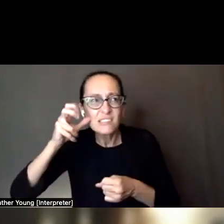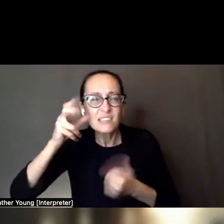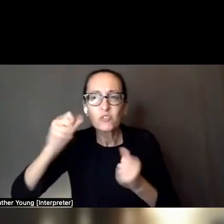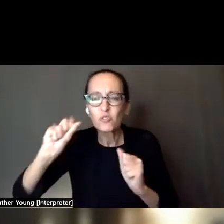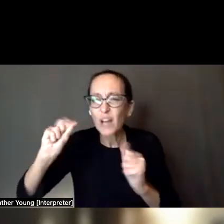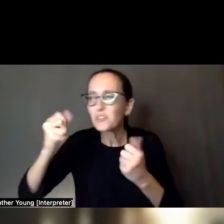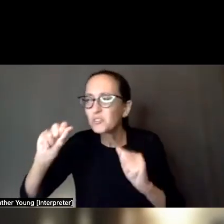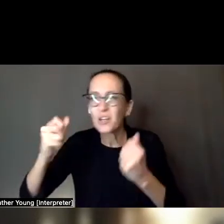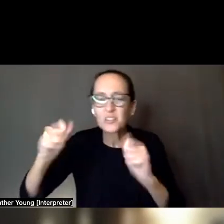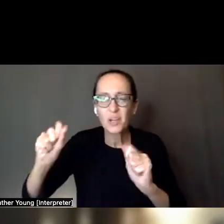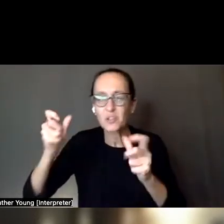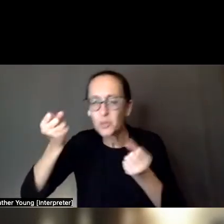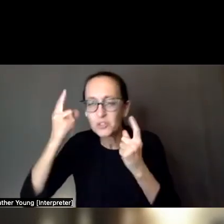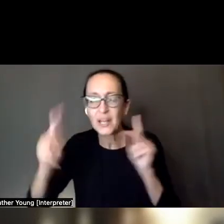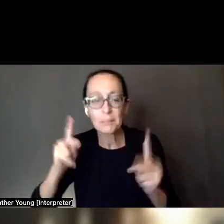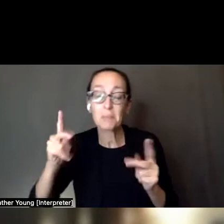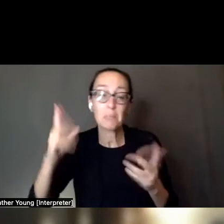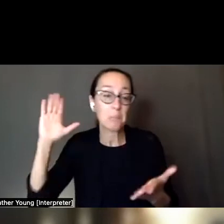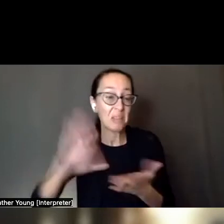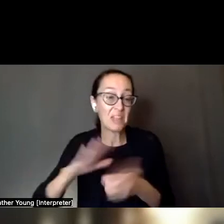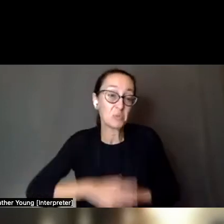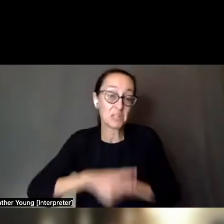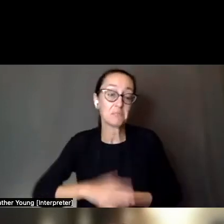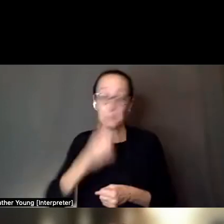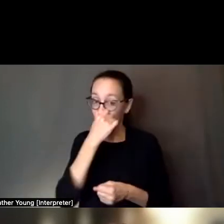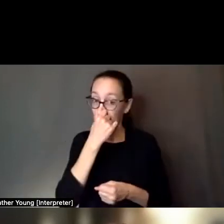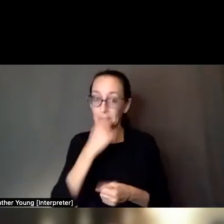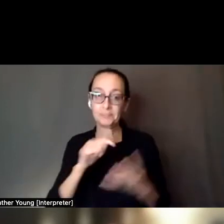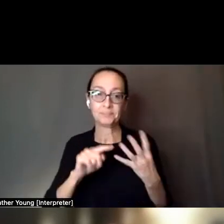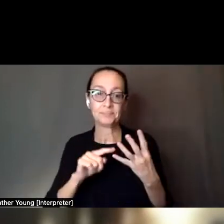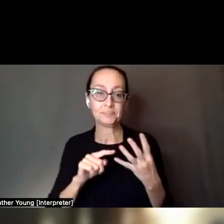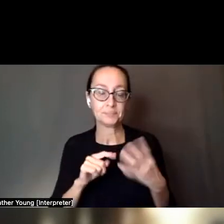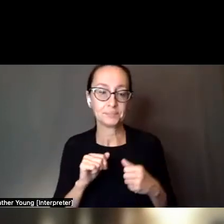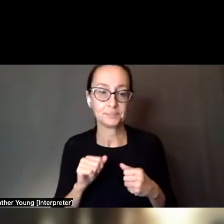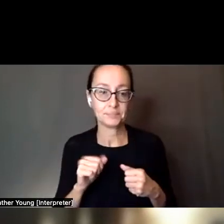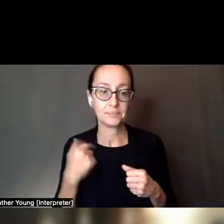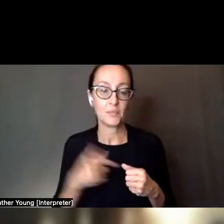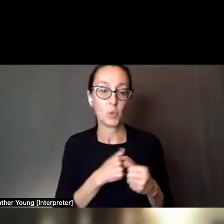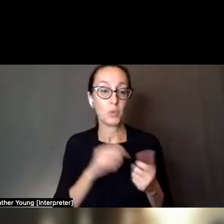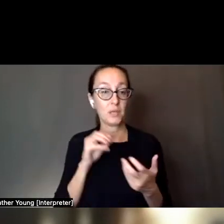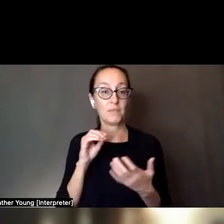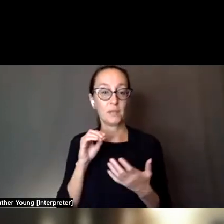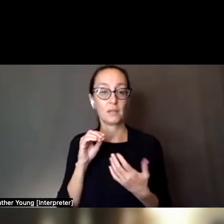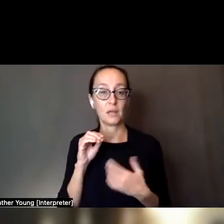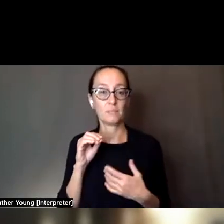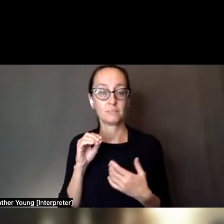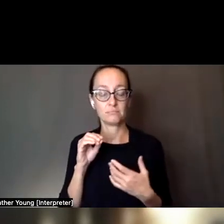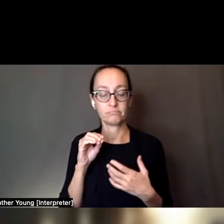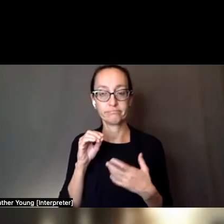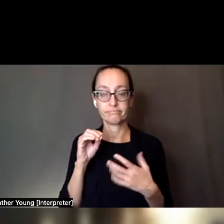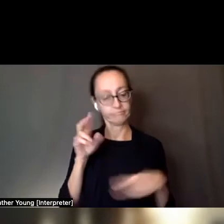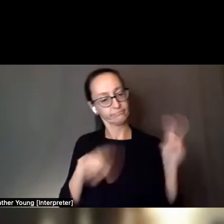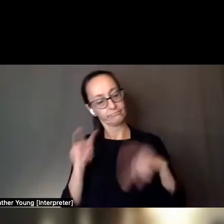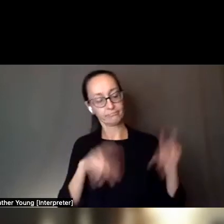people. And we've been able to document for both children and adults, and certainly this was the case